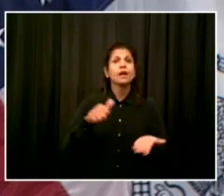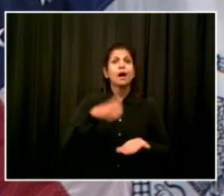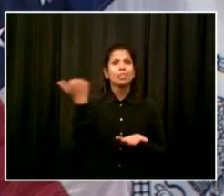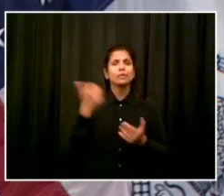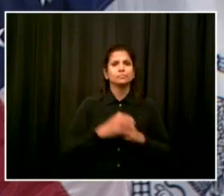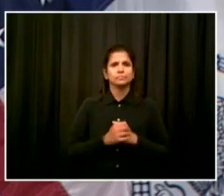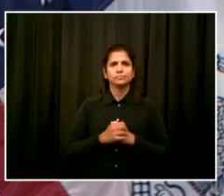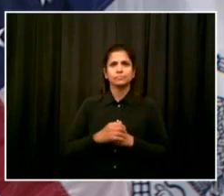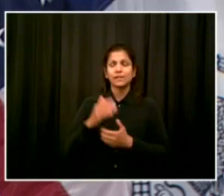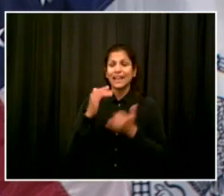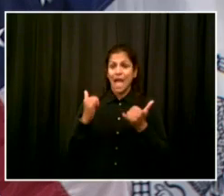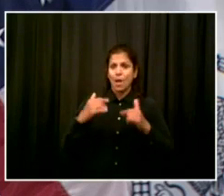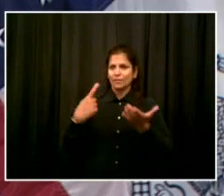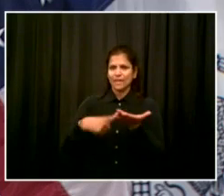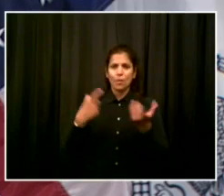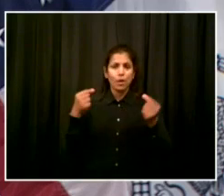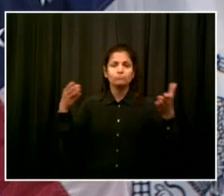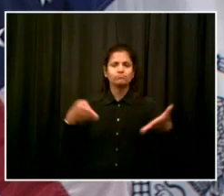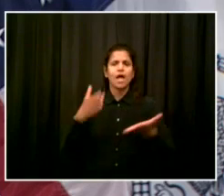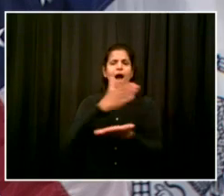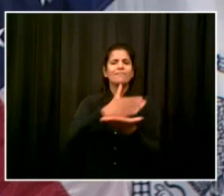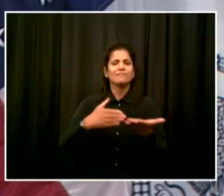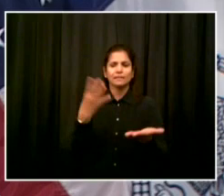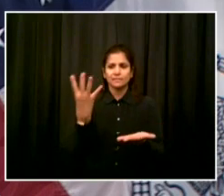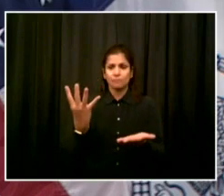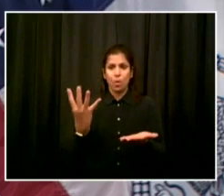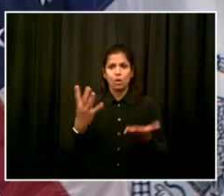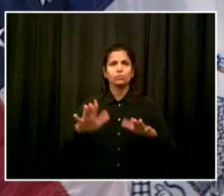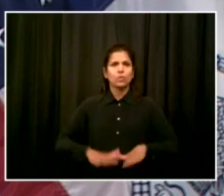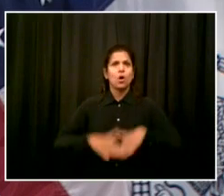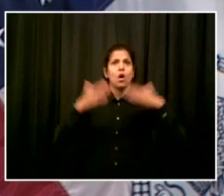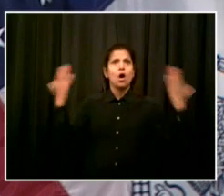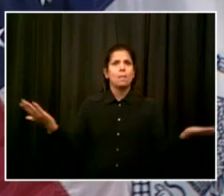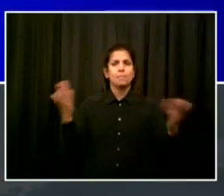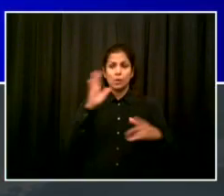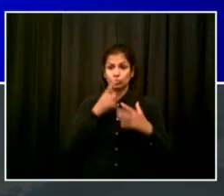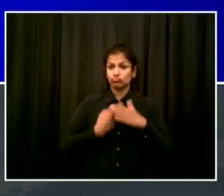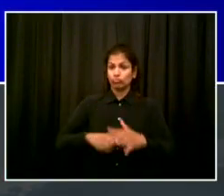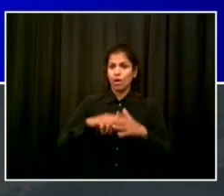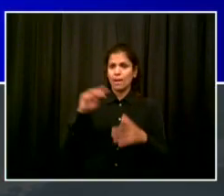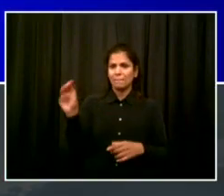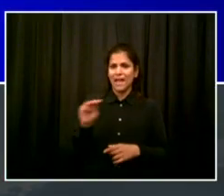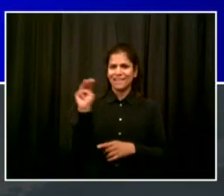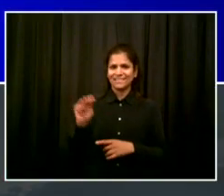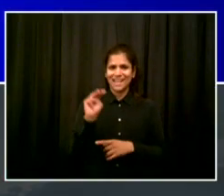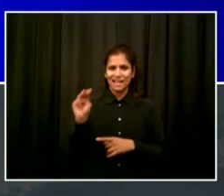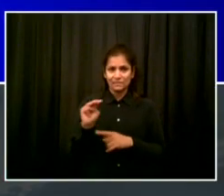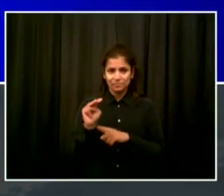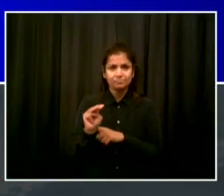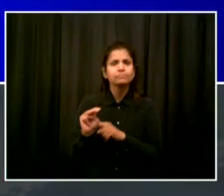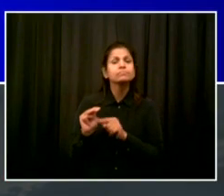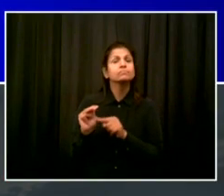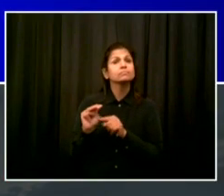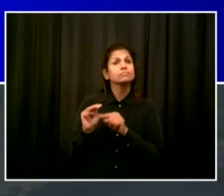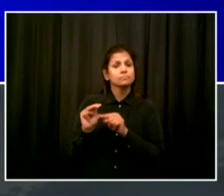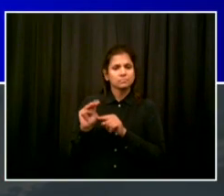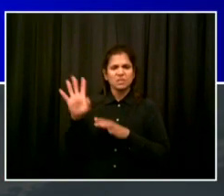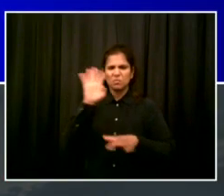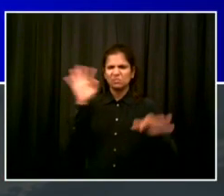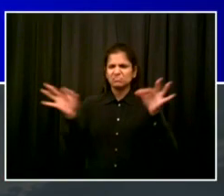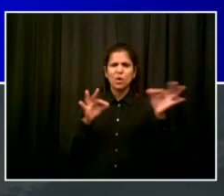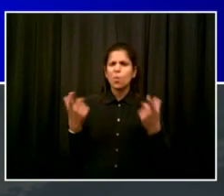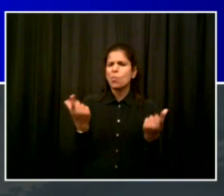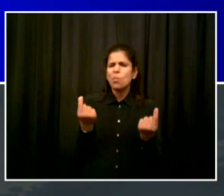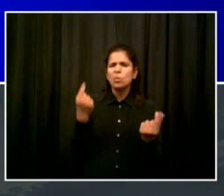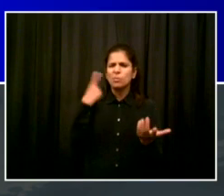news. We are moving forward with phase 4 on Monday. Now, the state of New York is finishing some work today